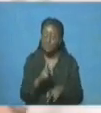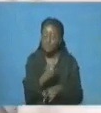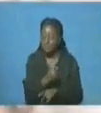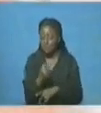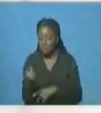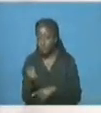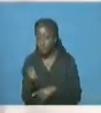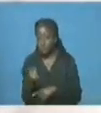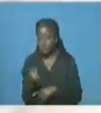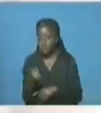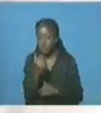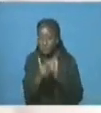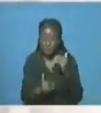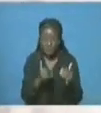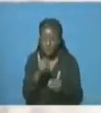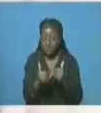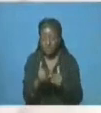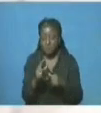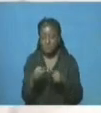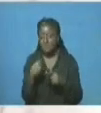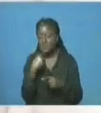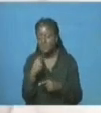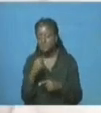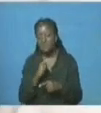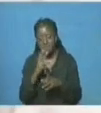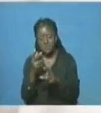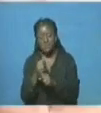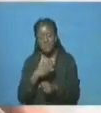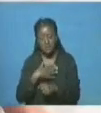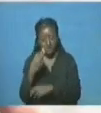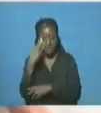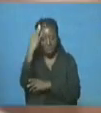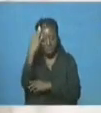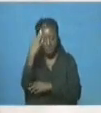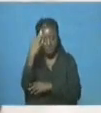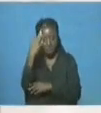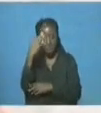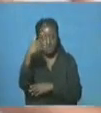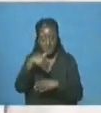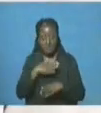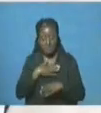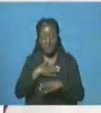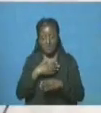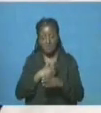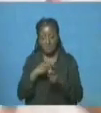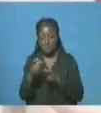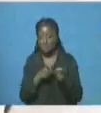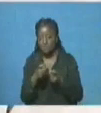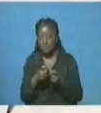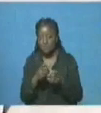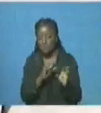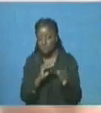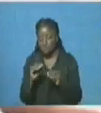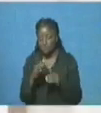when we say, okay, I'm going to take some of my destiny in my own hands, I need to be able to move my dollars and